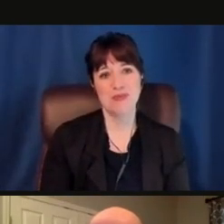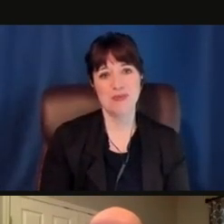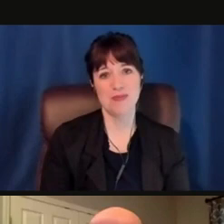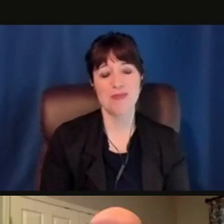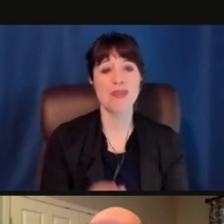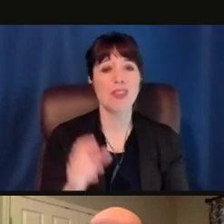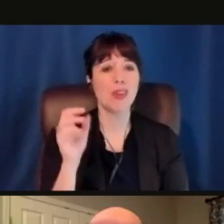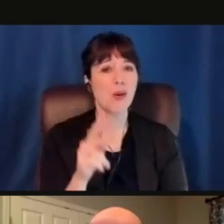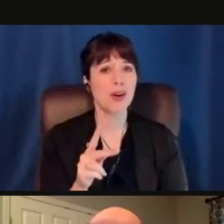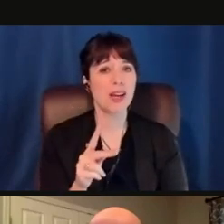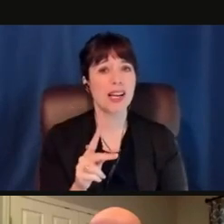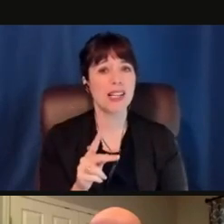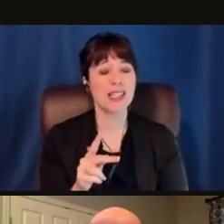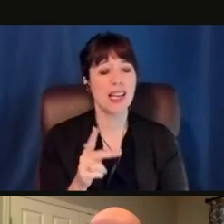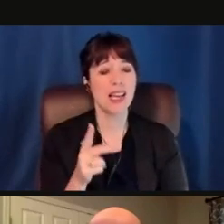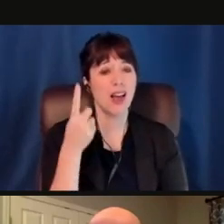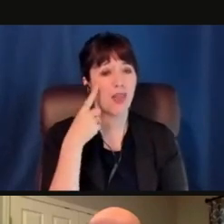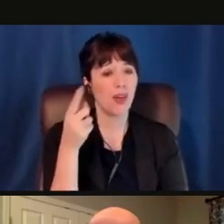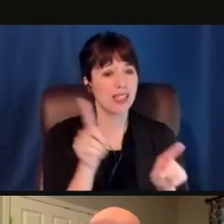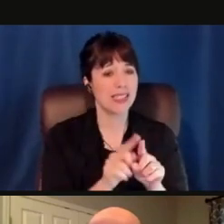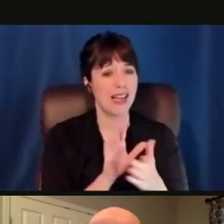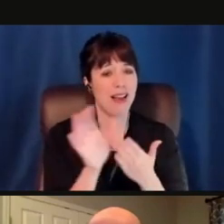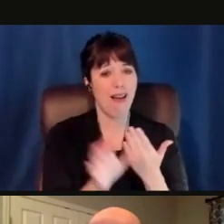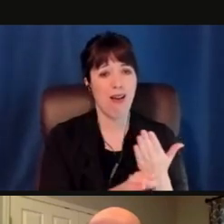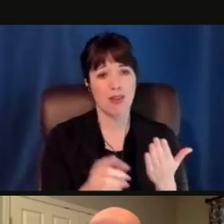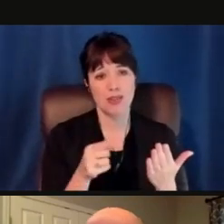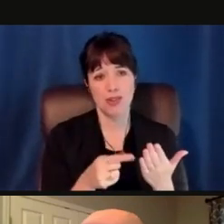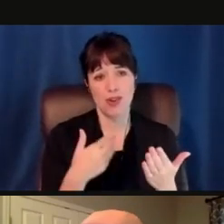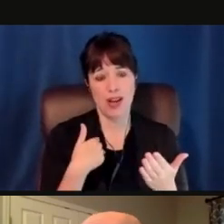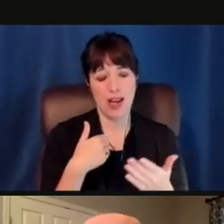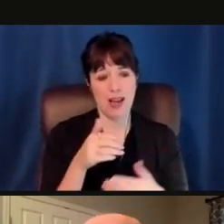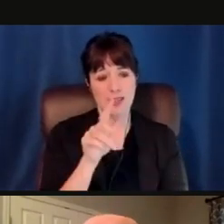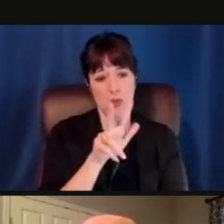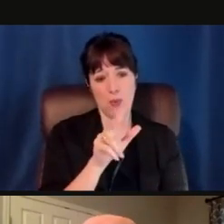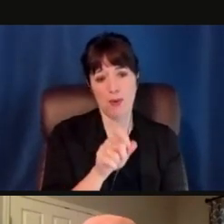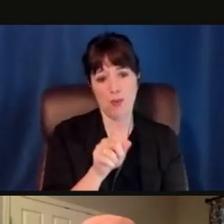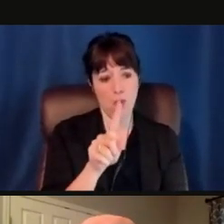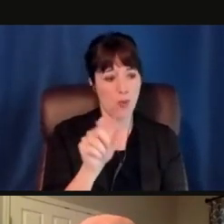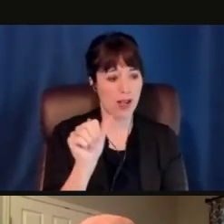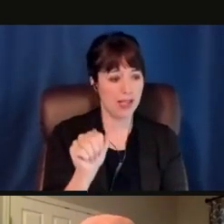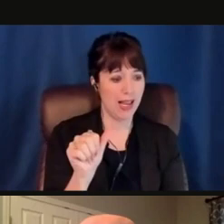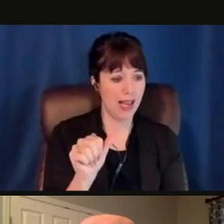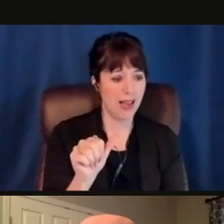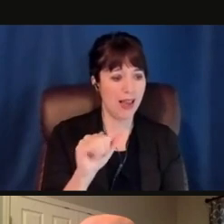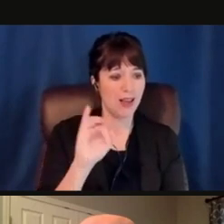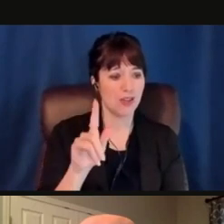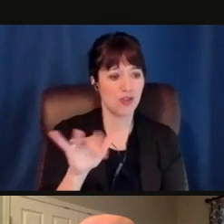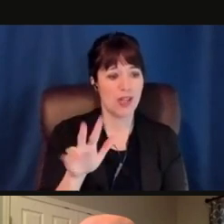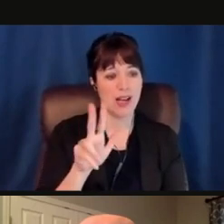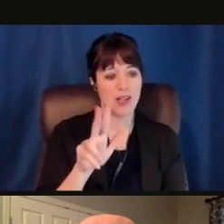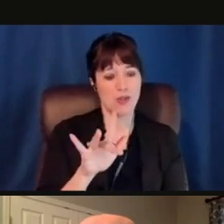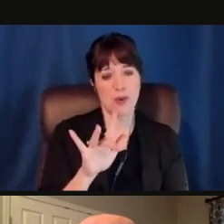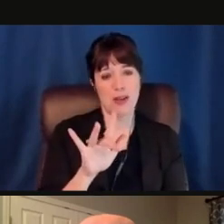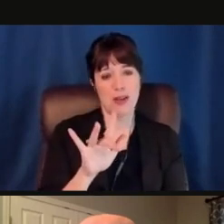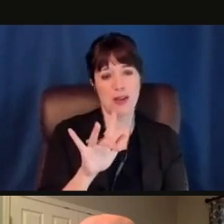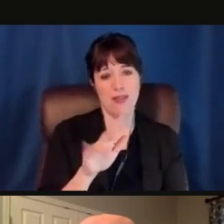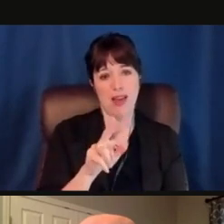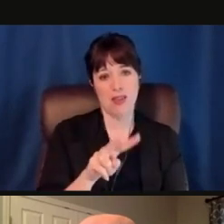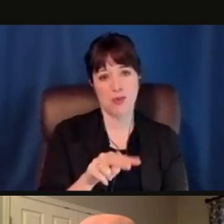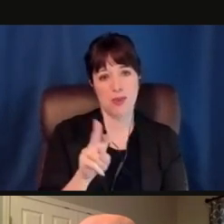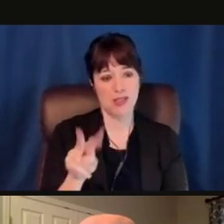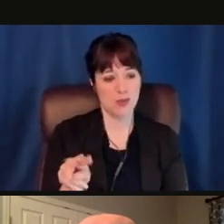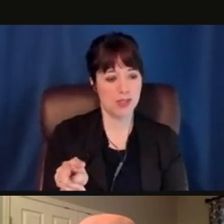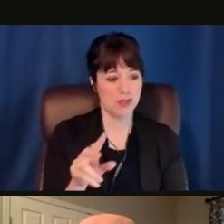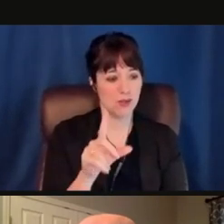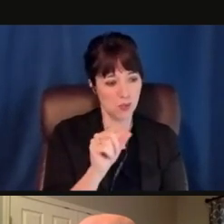All right, the consent calendar consists of item 3.1A, July 25th, 2022, draft Urban